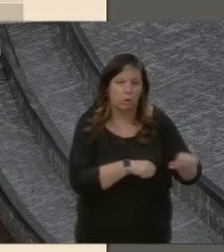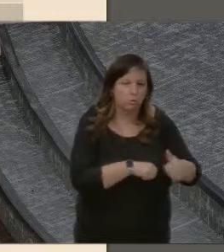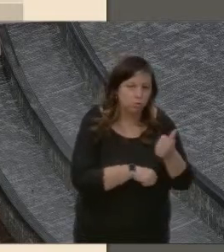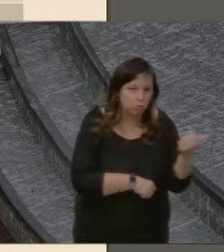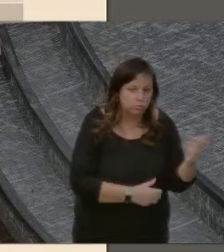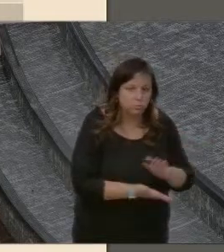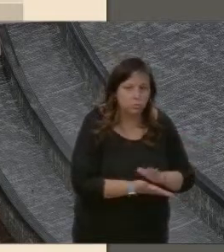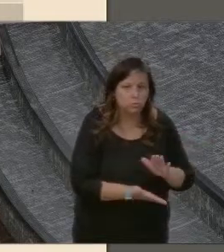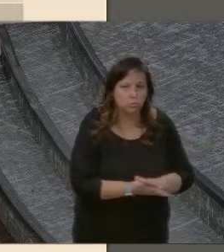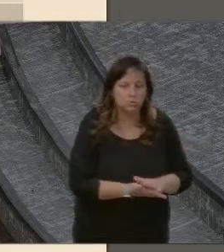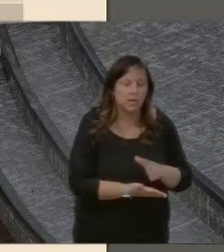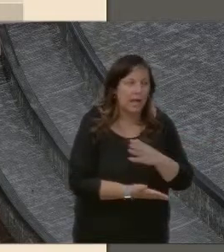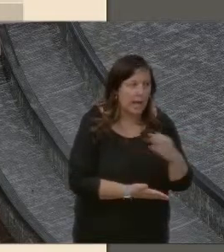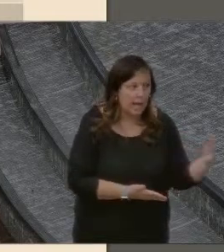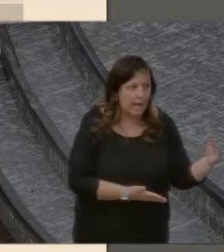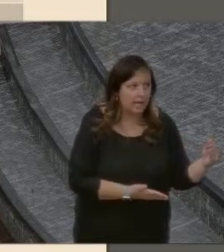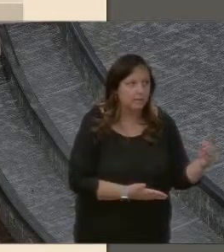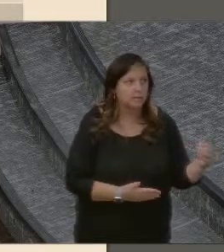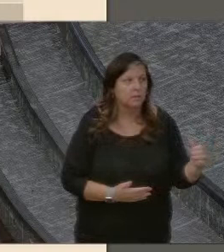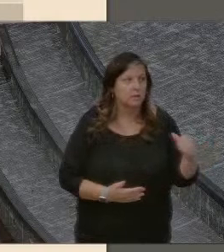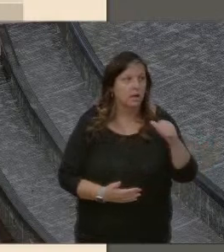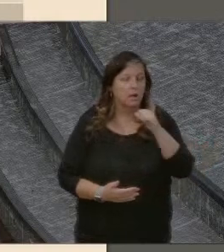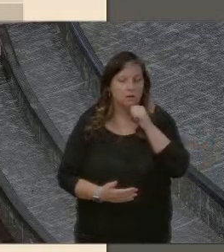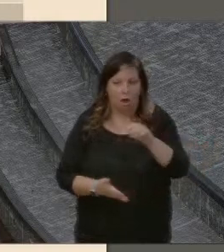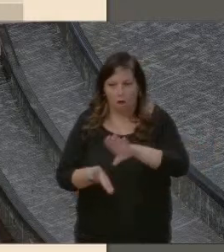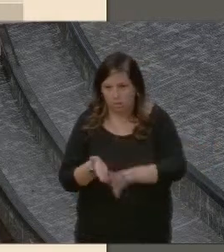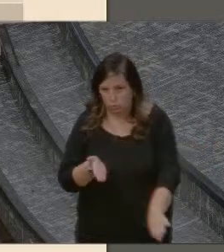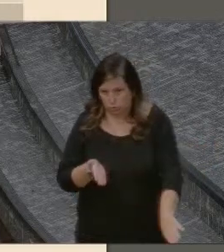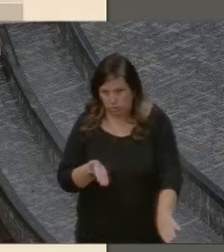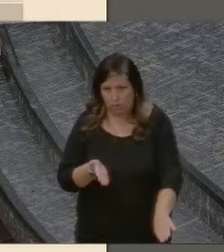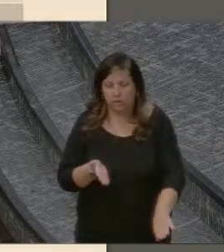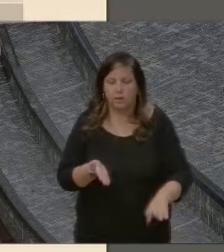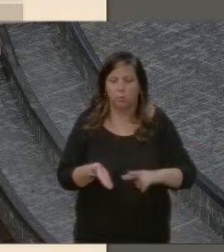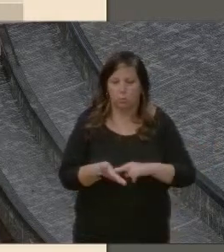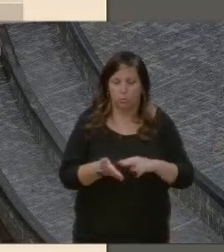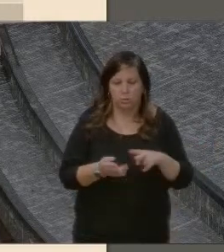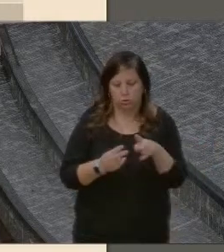and non-exclusionary, the top two would be parent